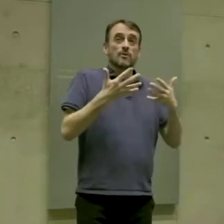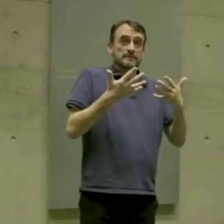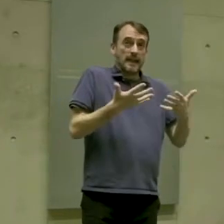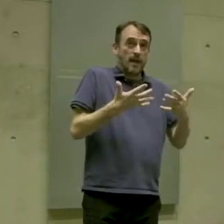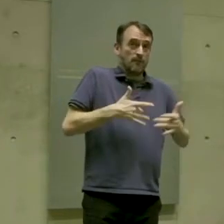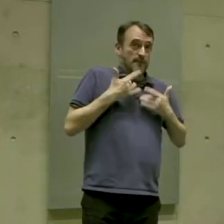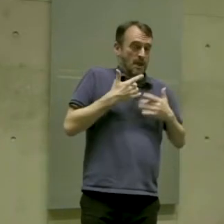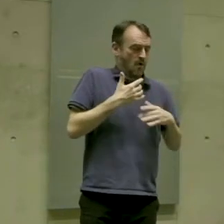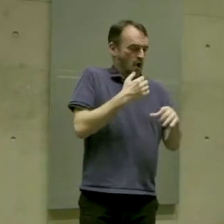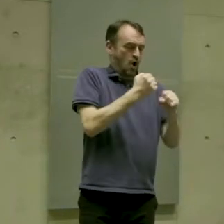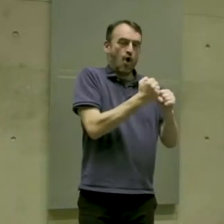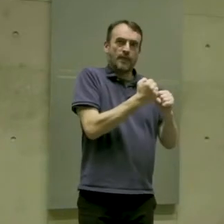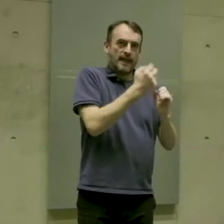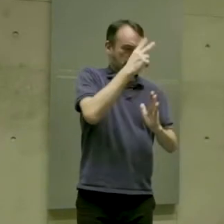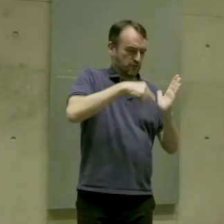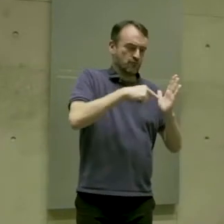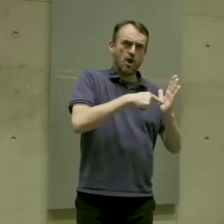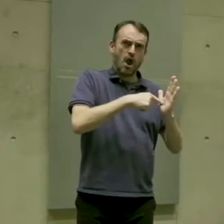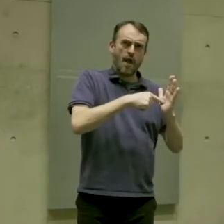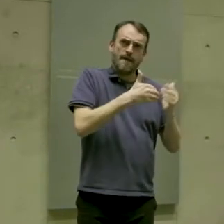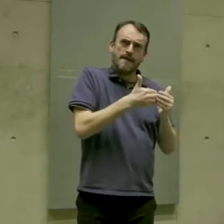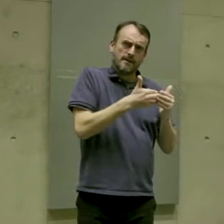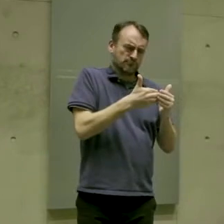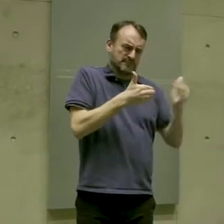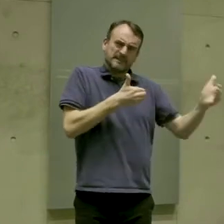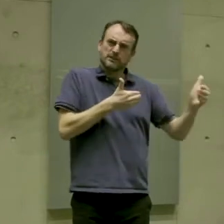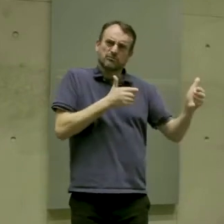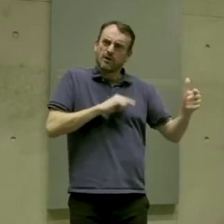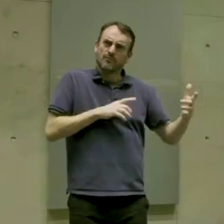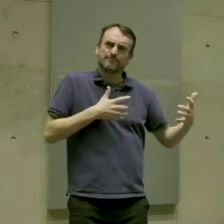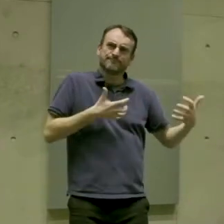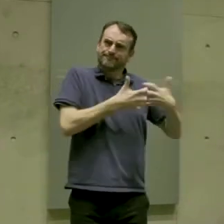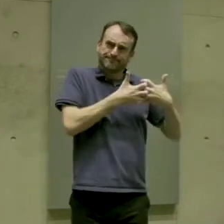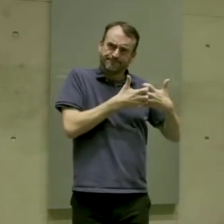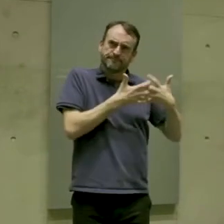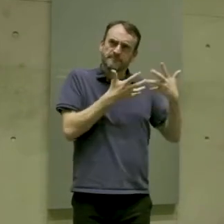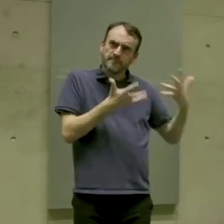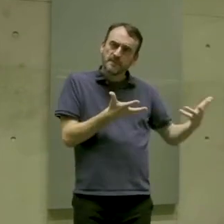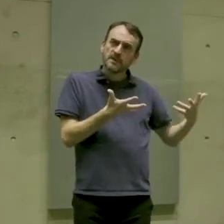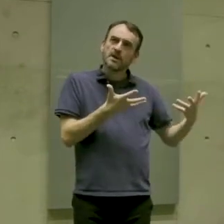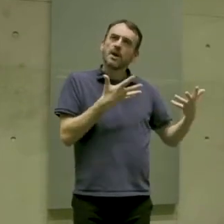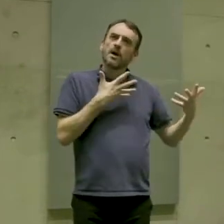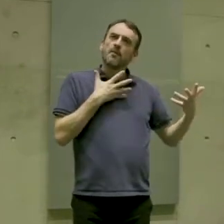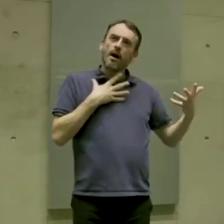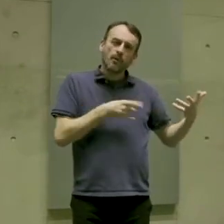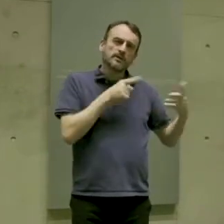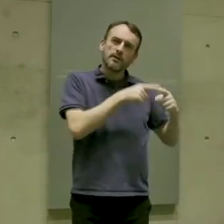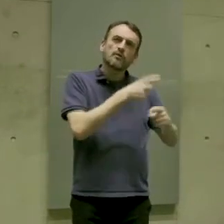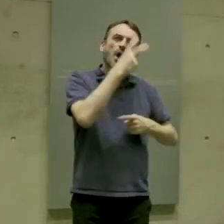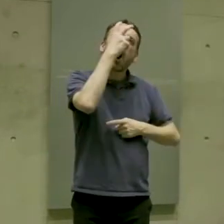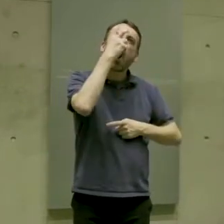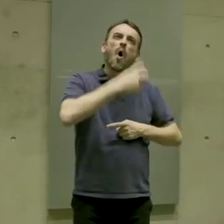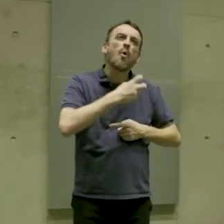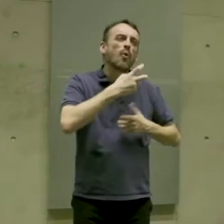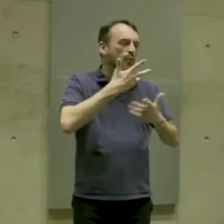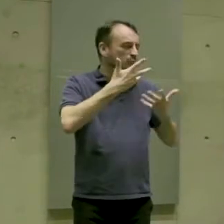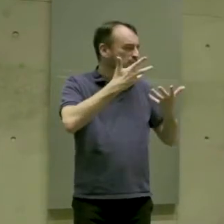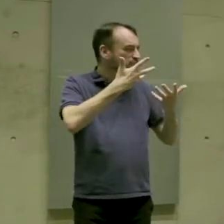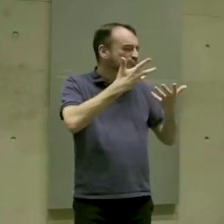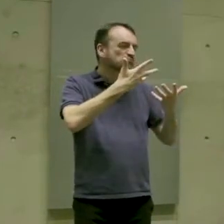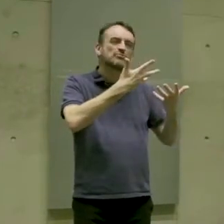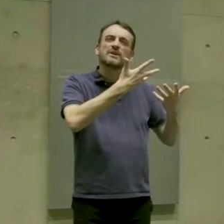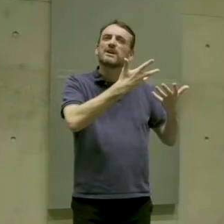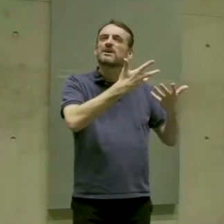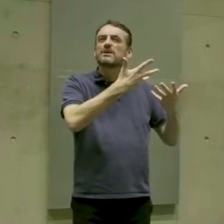all classic literature. And I wanted to make it maybe less easy to just laugh at those old cliches.